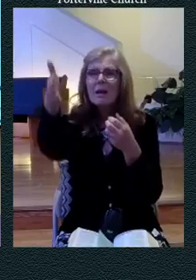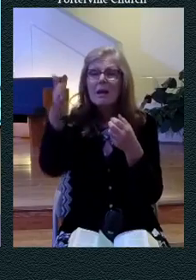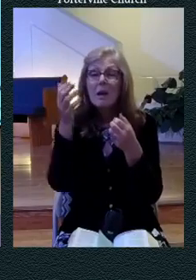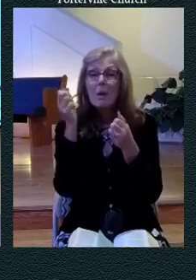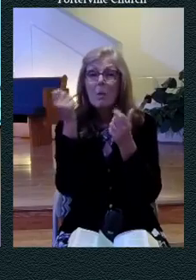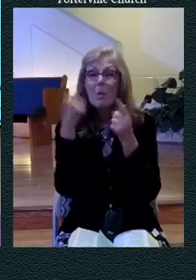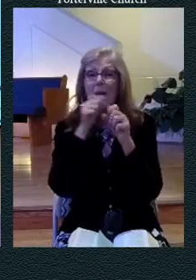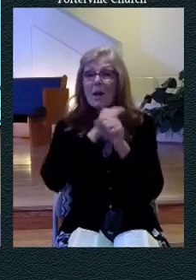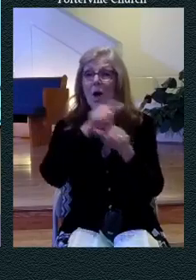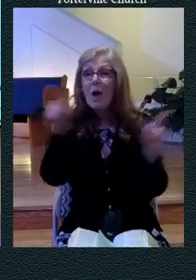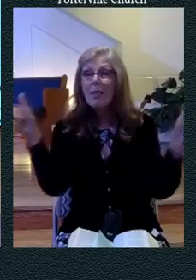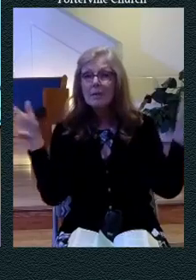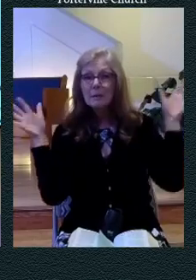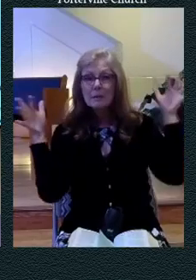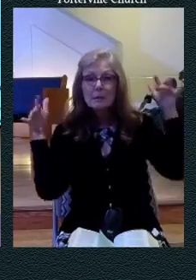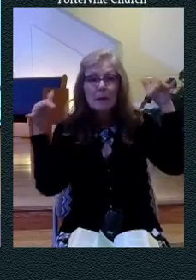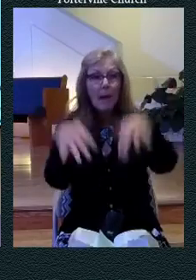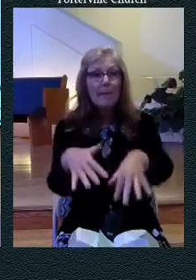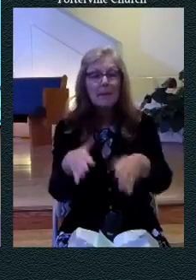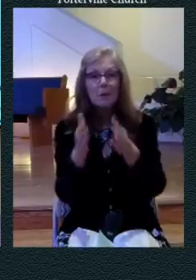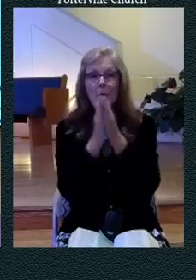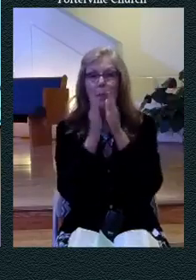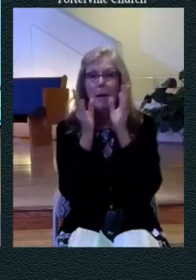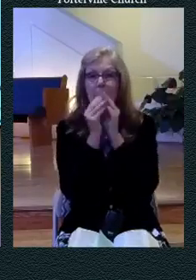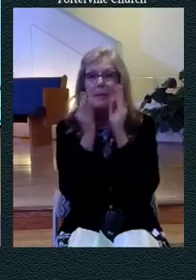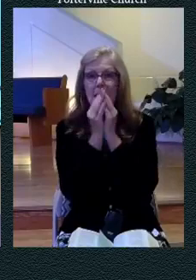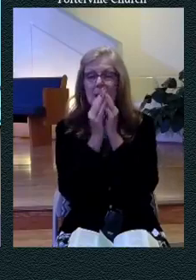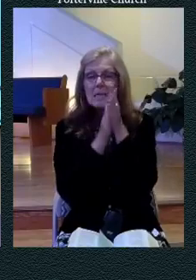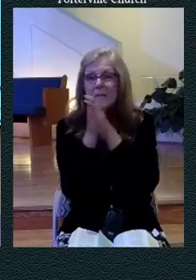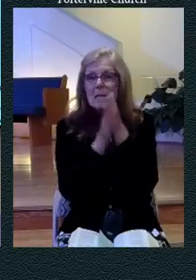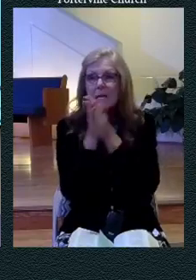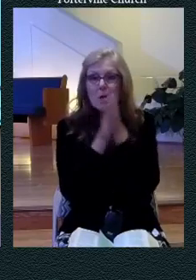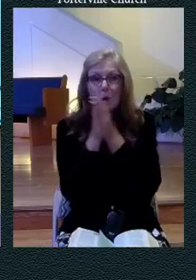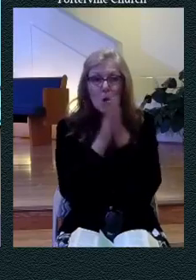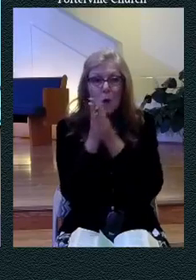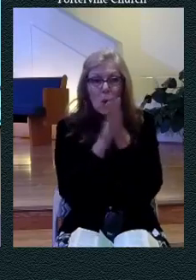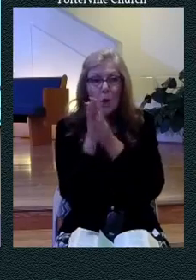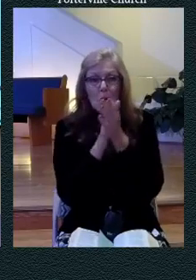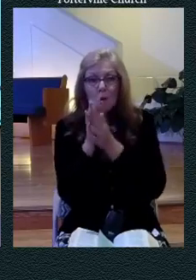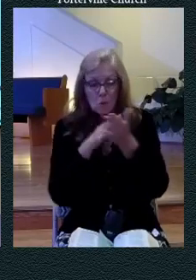meeting, eager to feed on His Word and pray for each other.